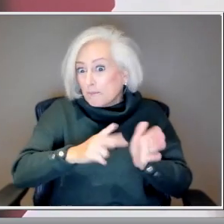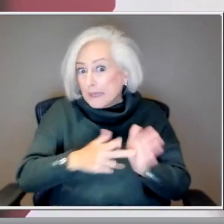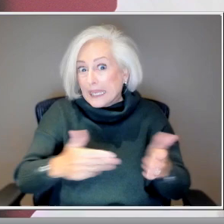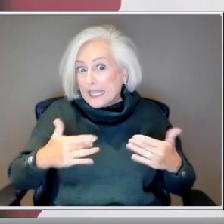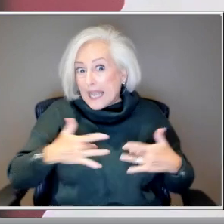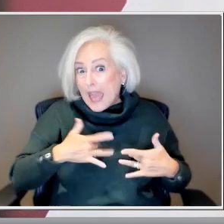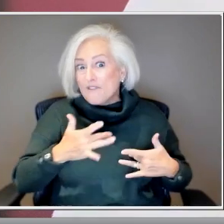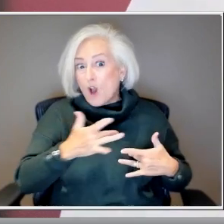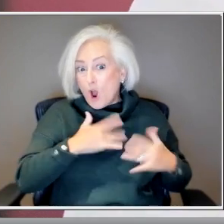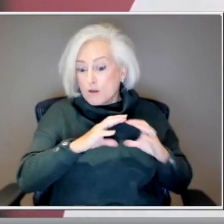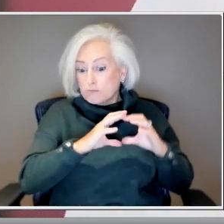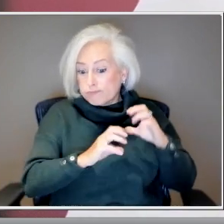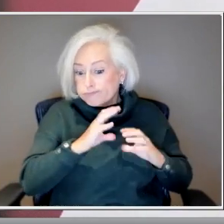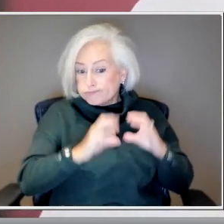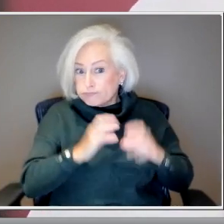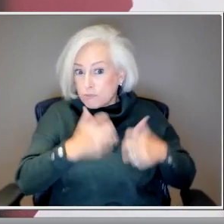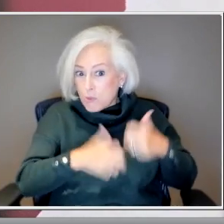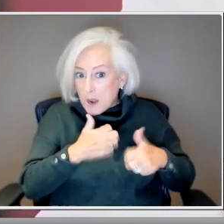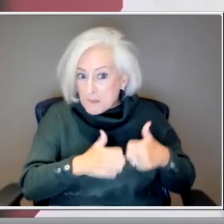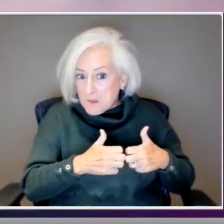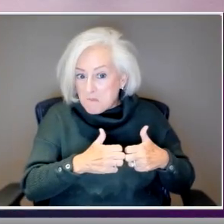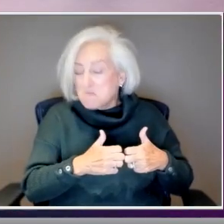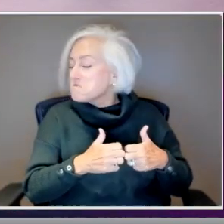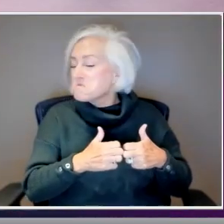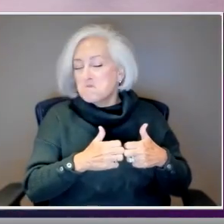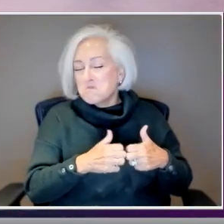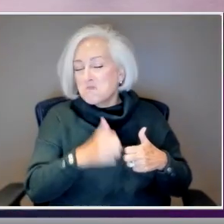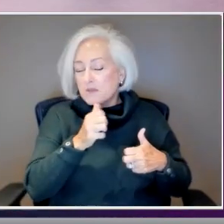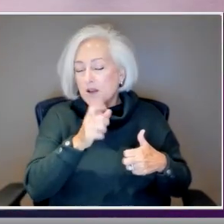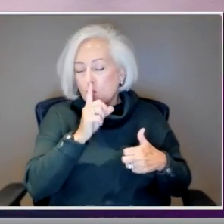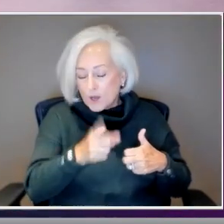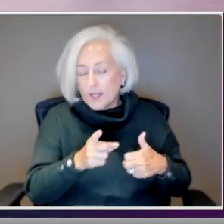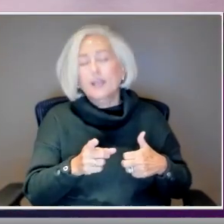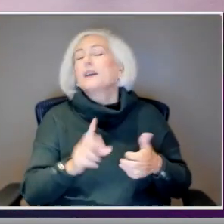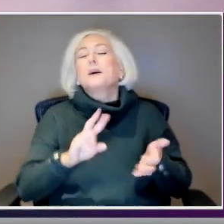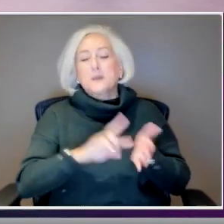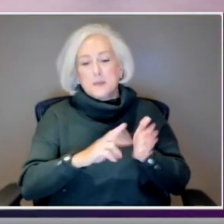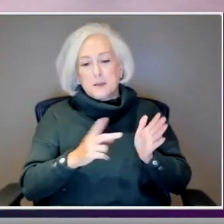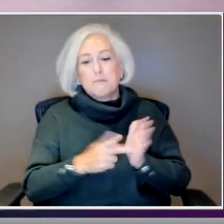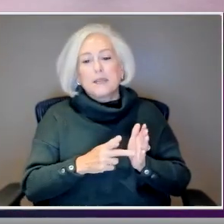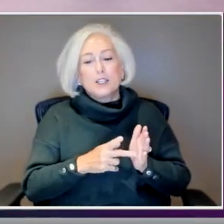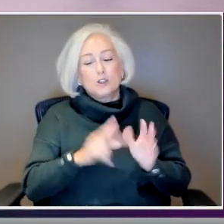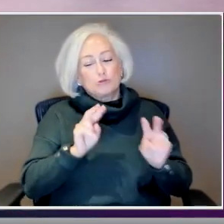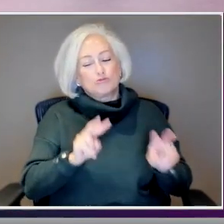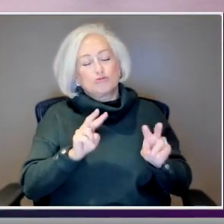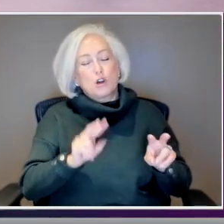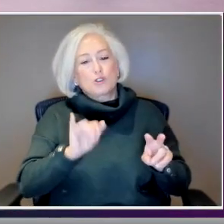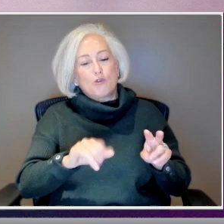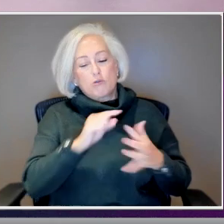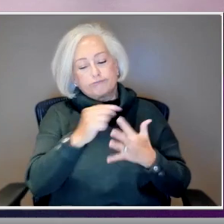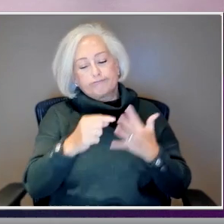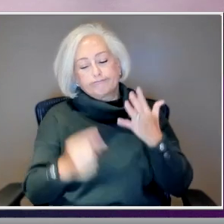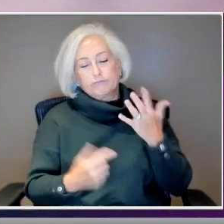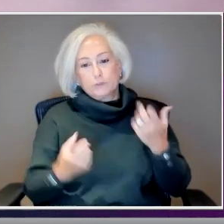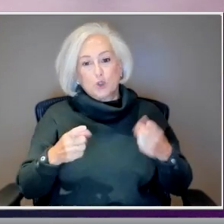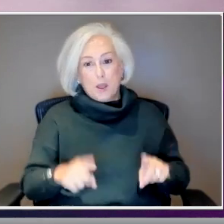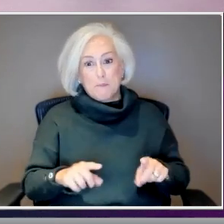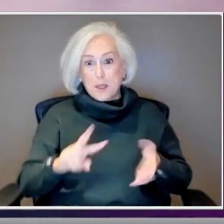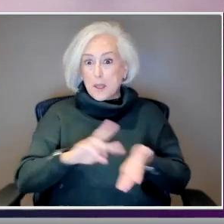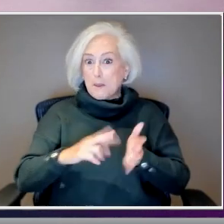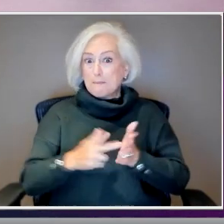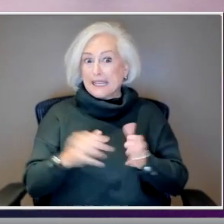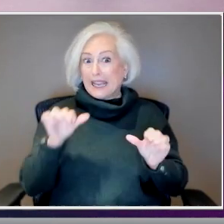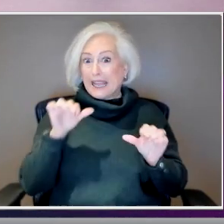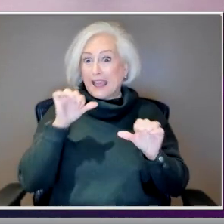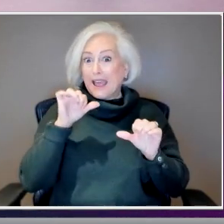you should be watching out for. So the signs of a hangover Basically. Essentially, are yes. also the signs of holiday heart.